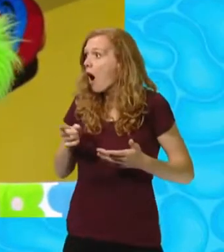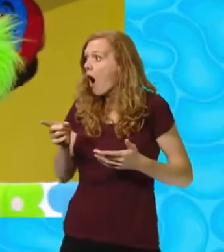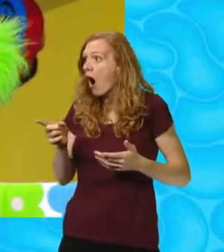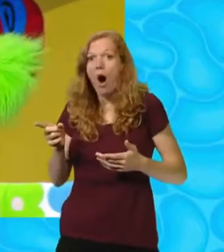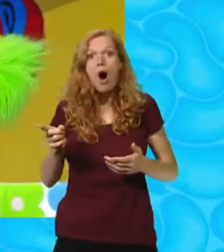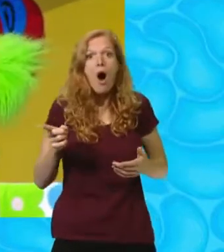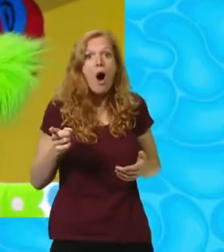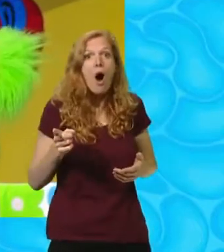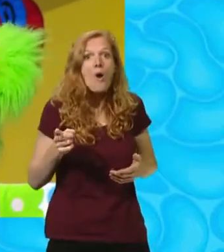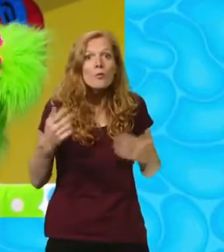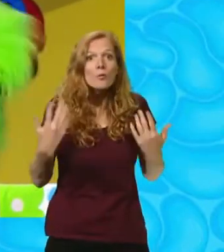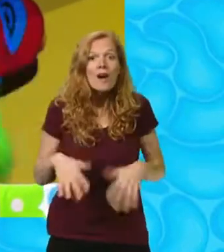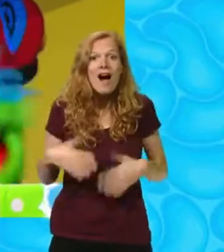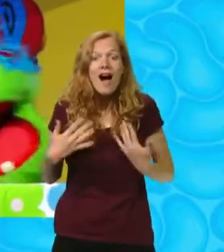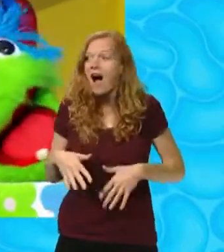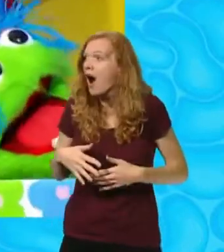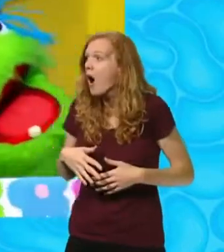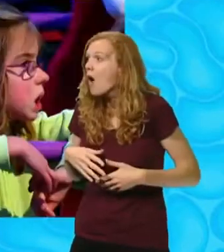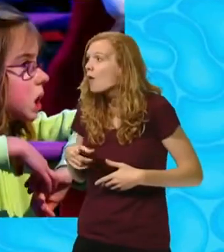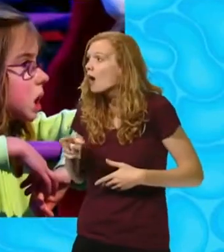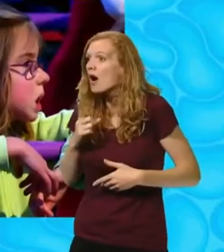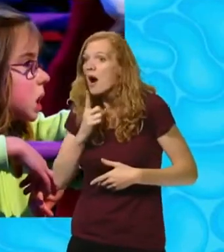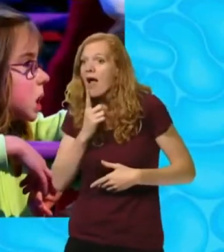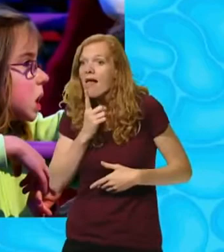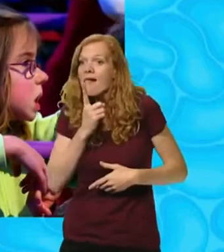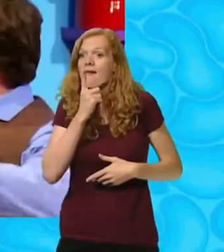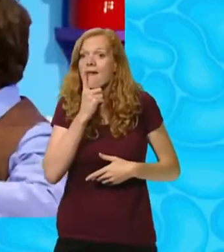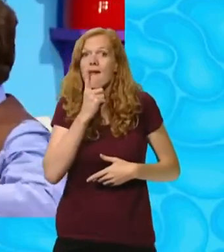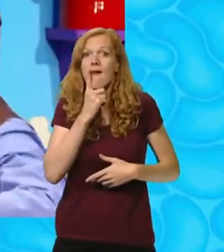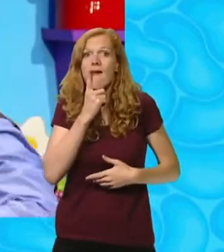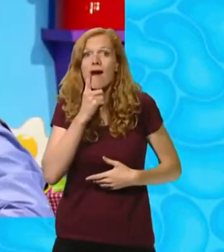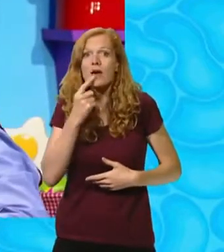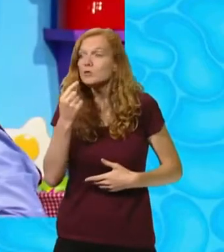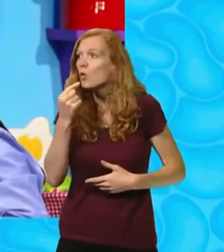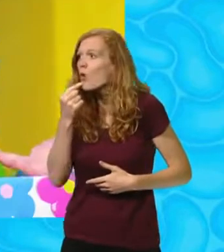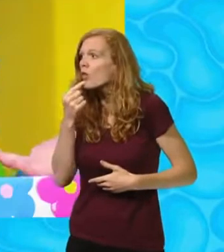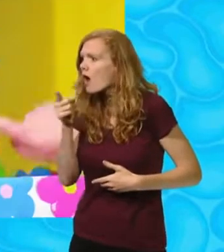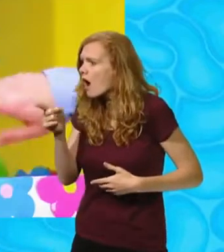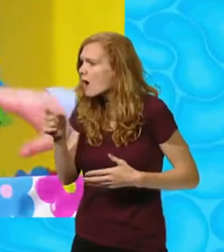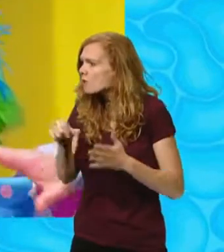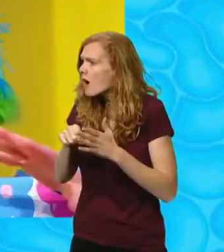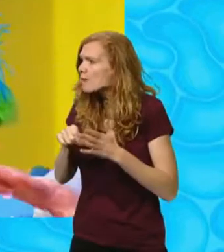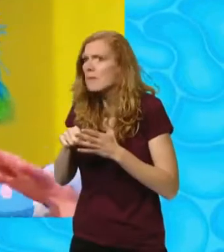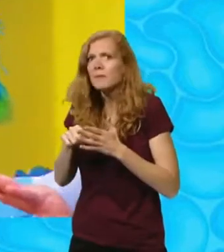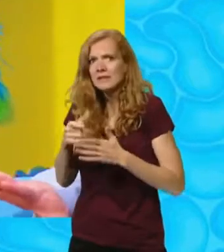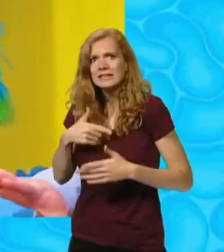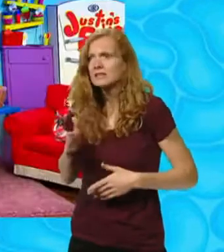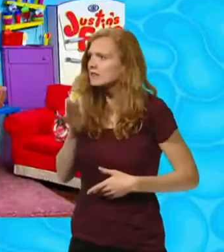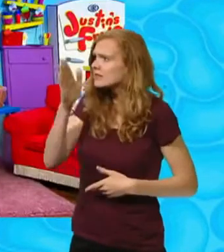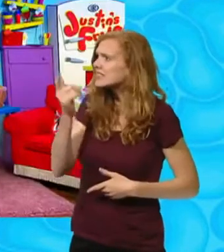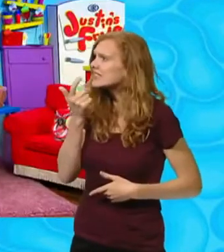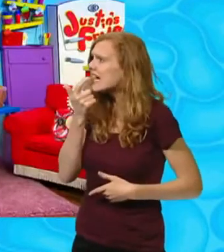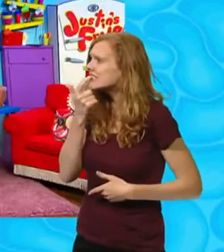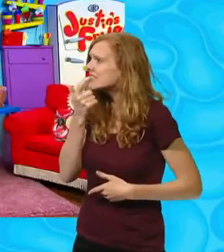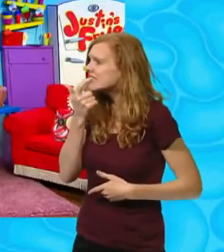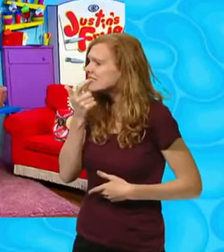Oh! Oh! Look at that. Wow, Little Monster, I think she's got something wrong with one of her teeth. Maybe she needs to go to